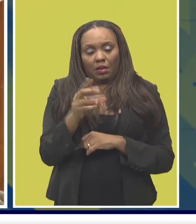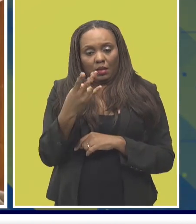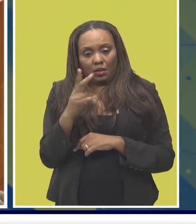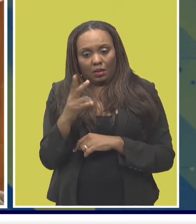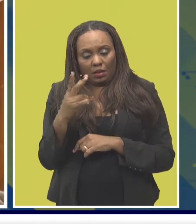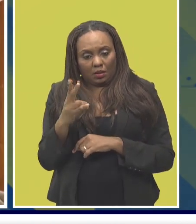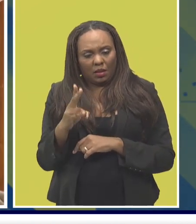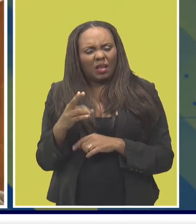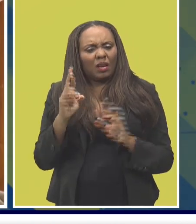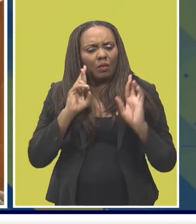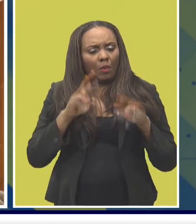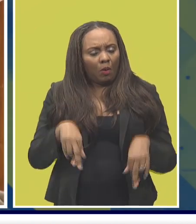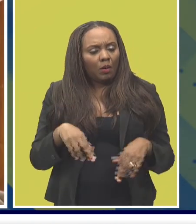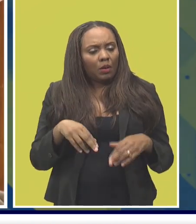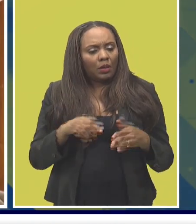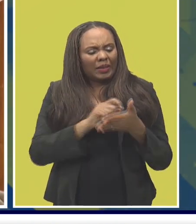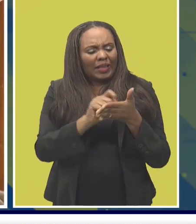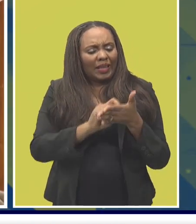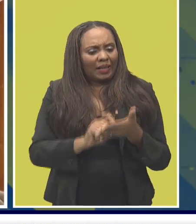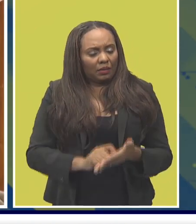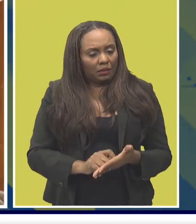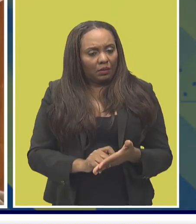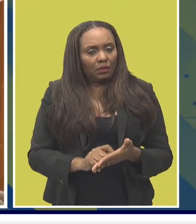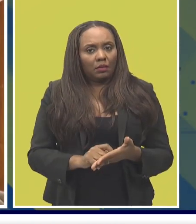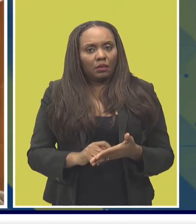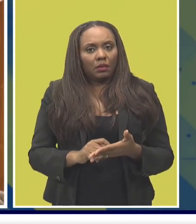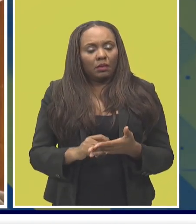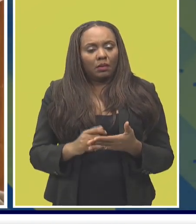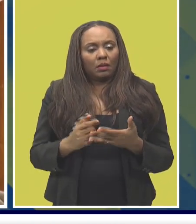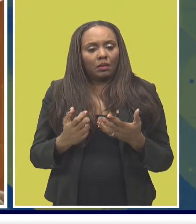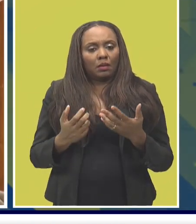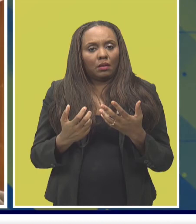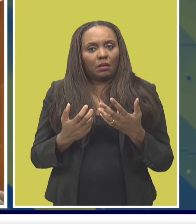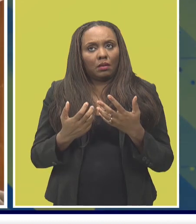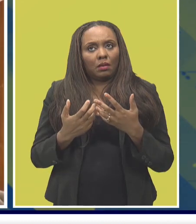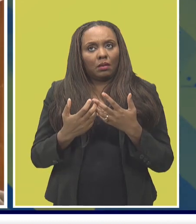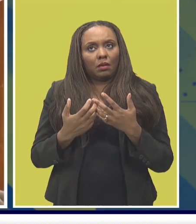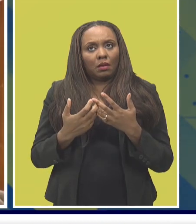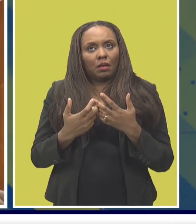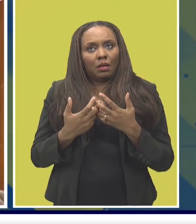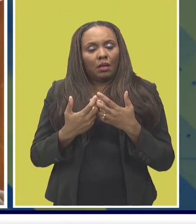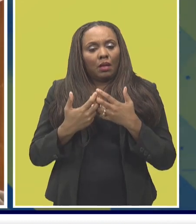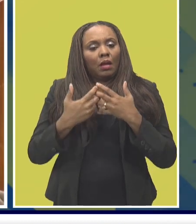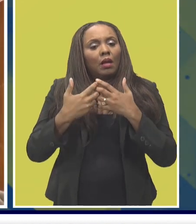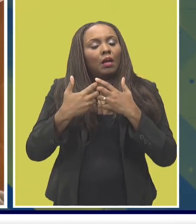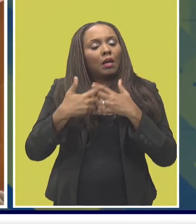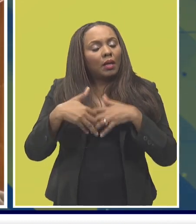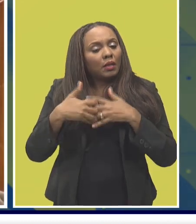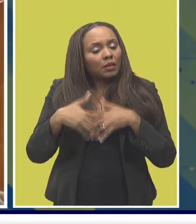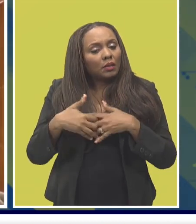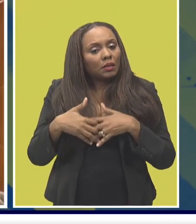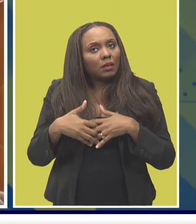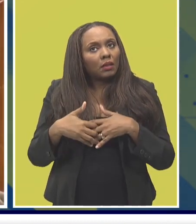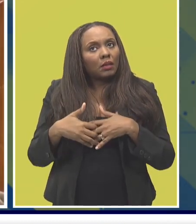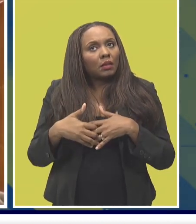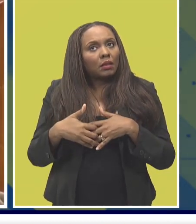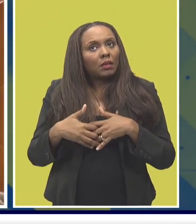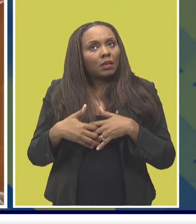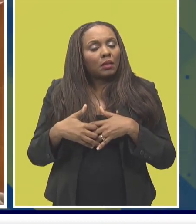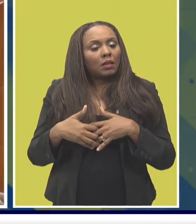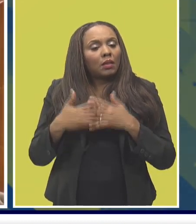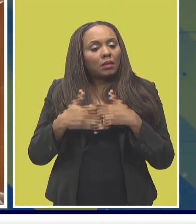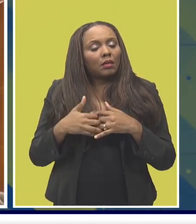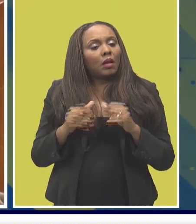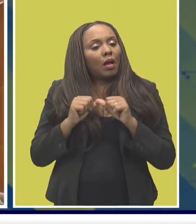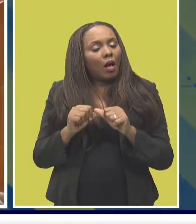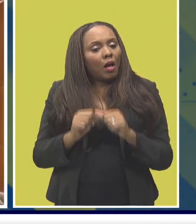rehabilitation report. Indeed, an engine normally outlive a transmission 3 times.